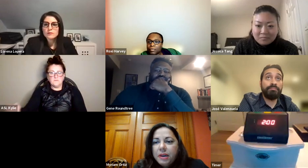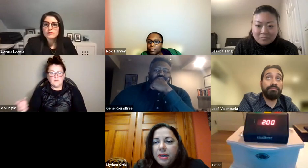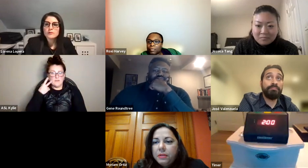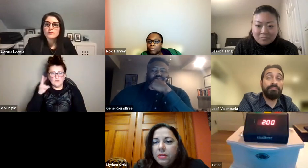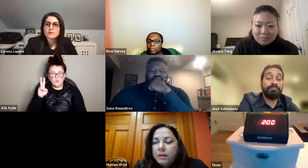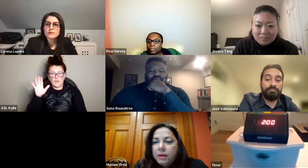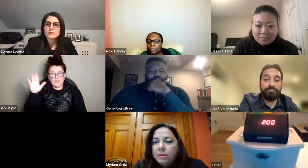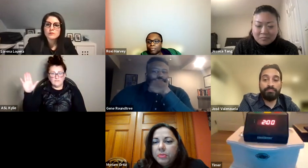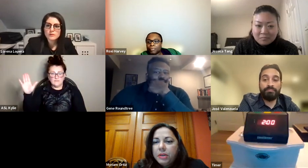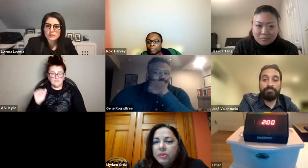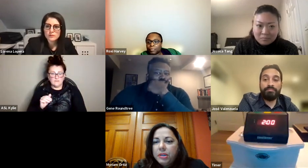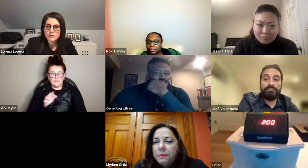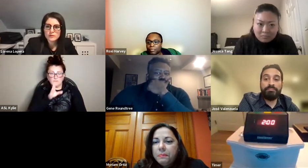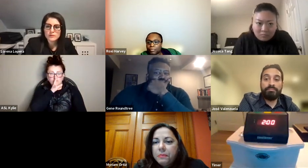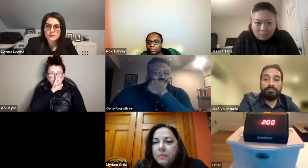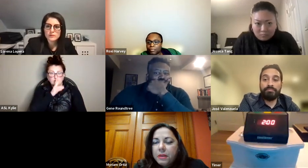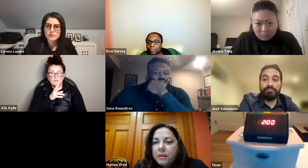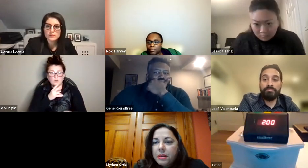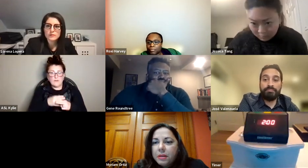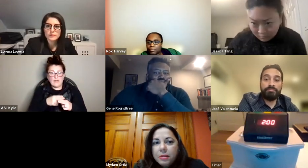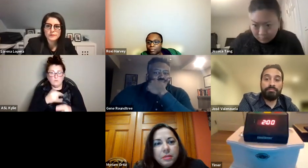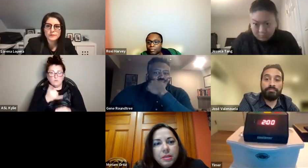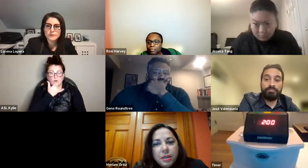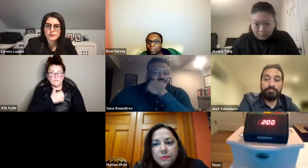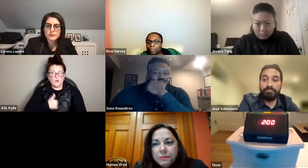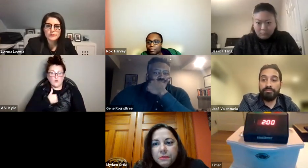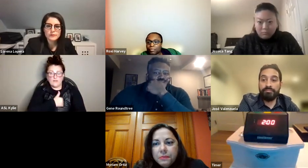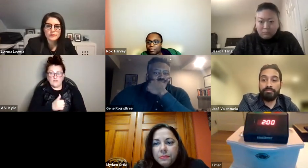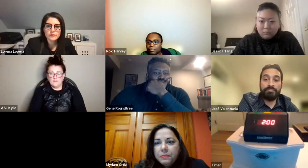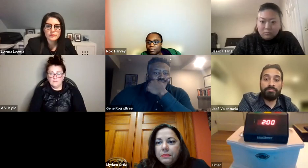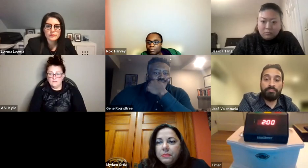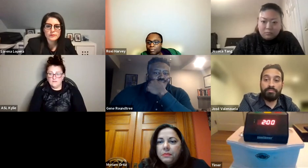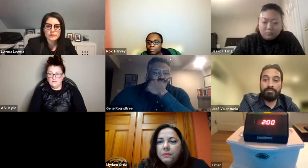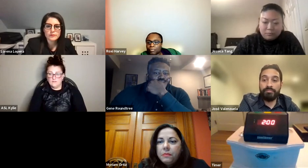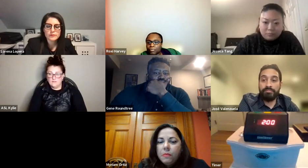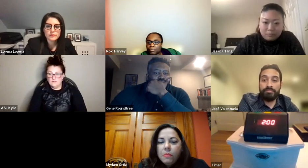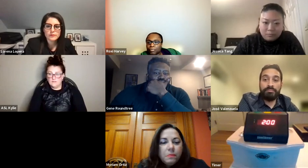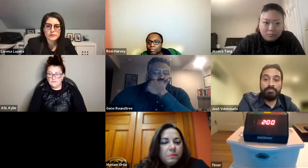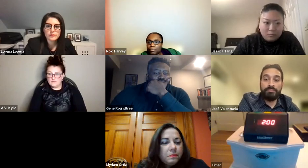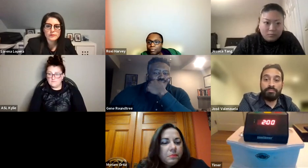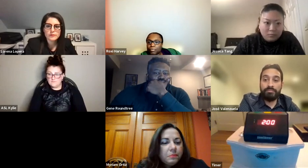Sorry if I mispronounce your name. Jean?